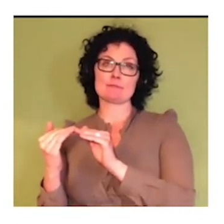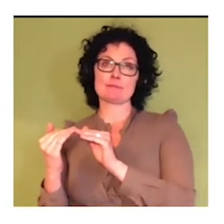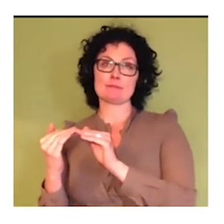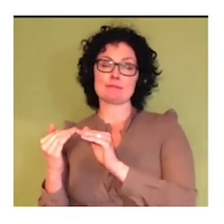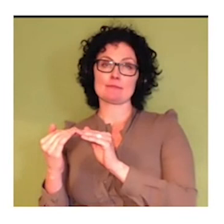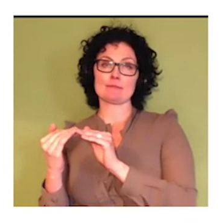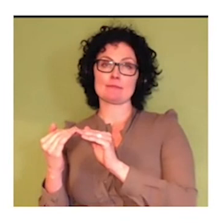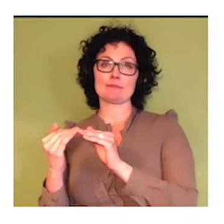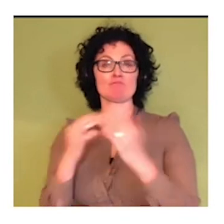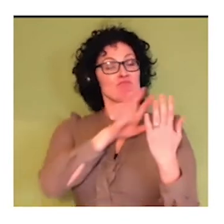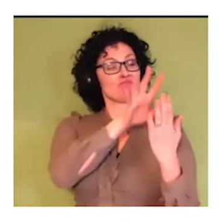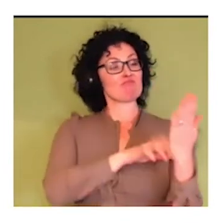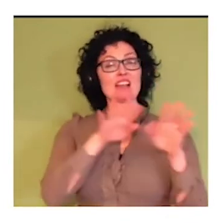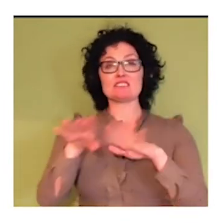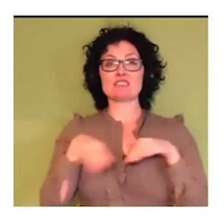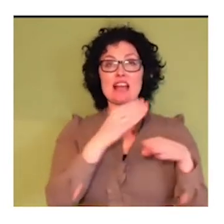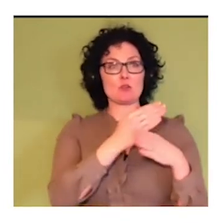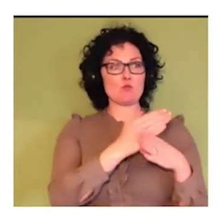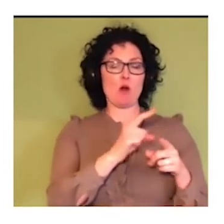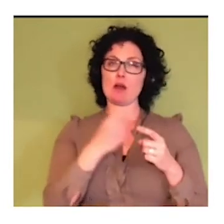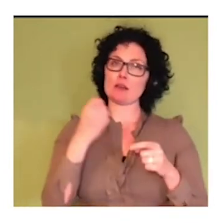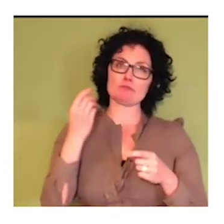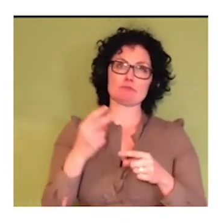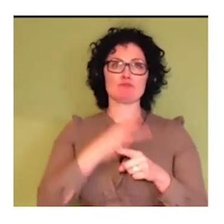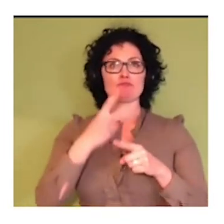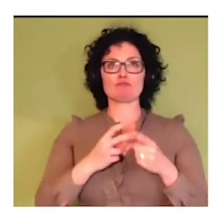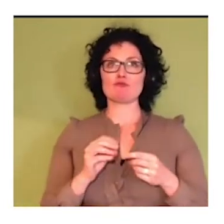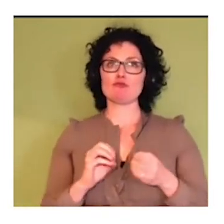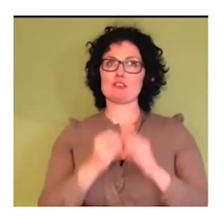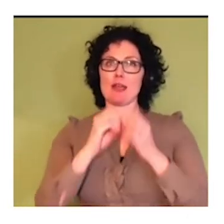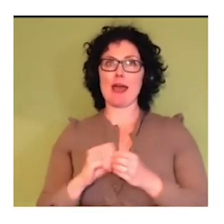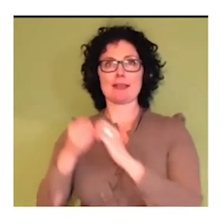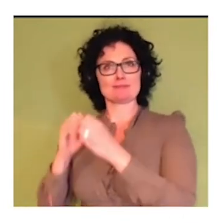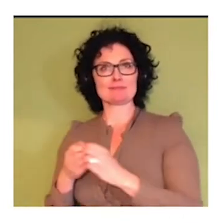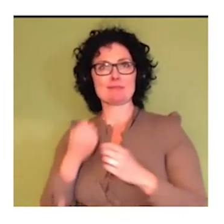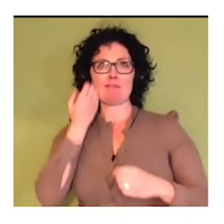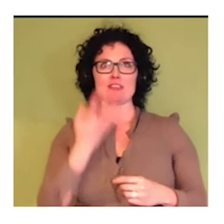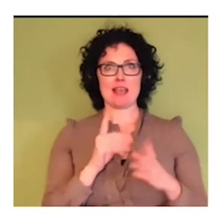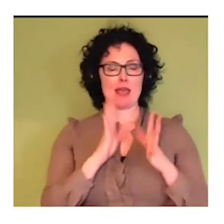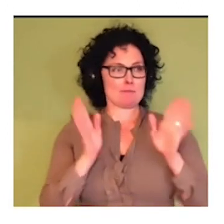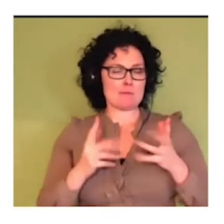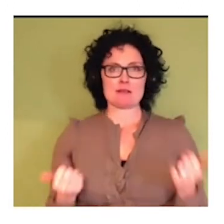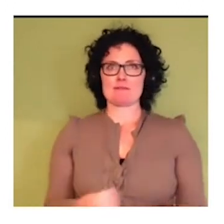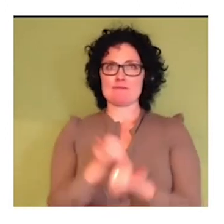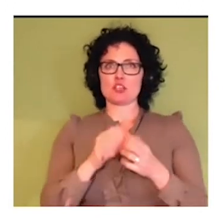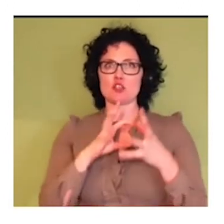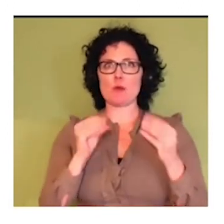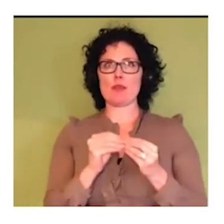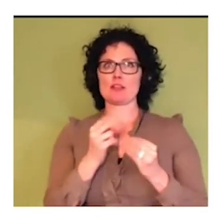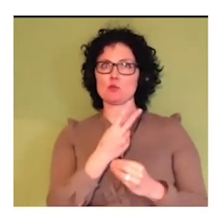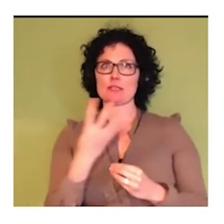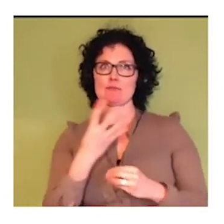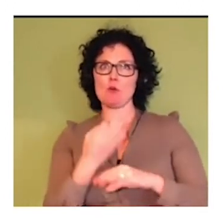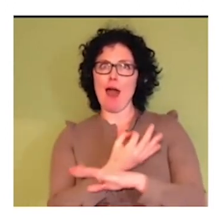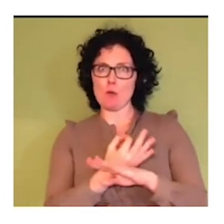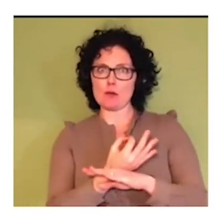turn that work around within 24 hours. So the source material is much more likely to be easy to extract the text from.